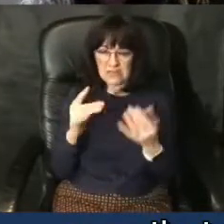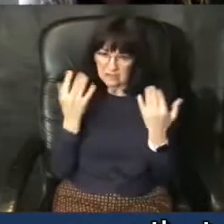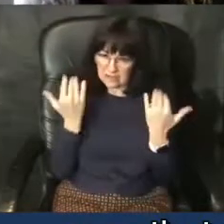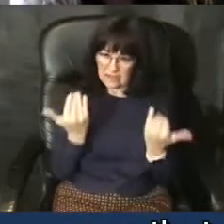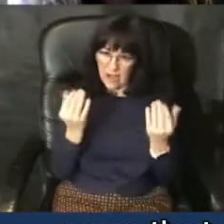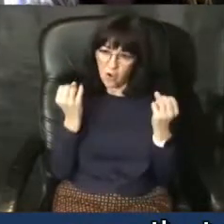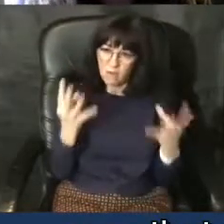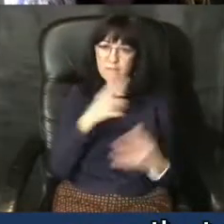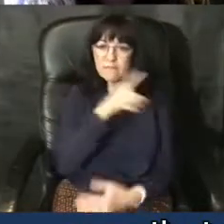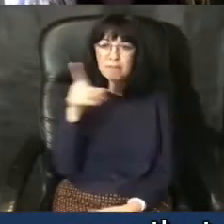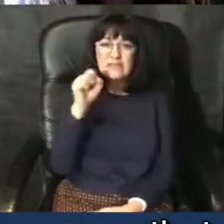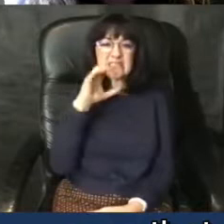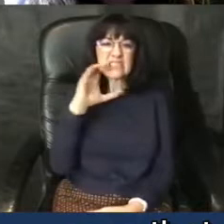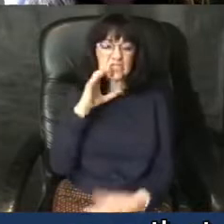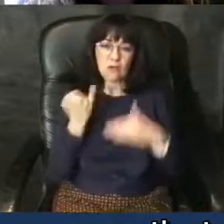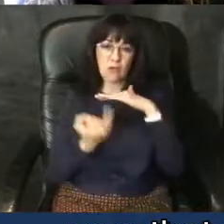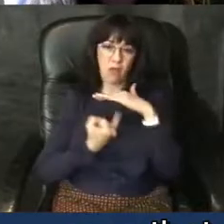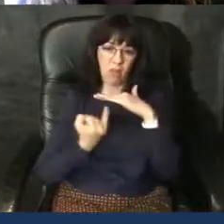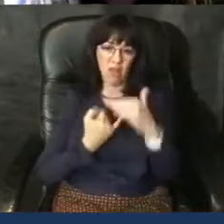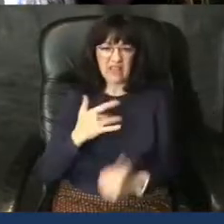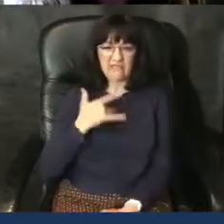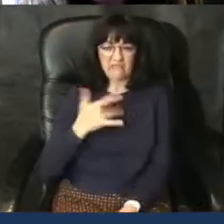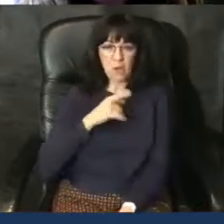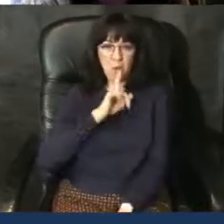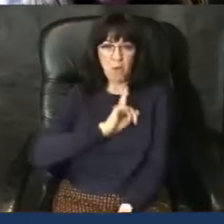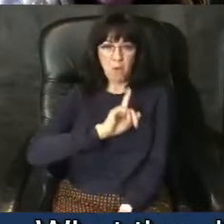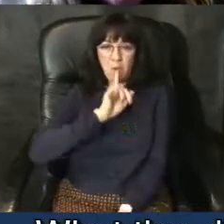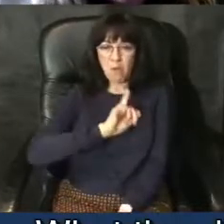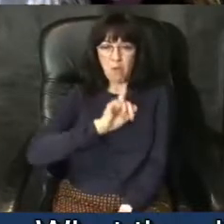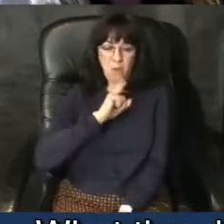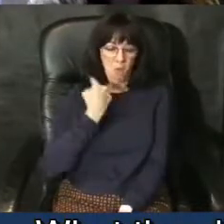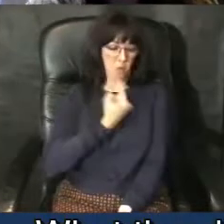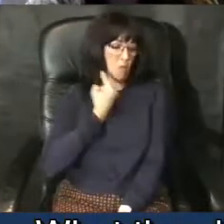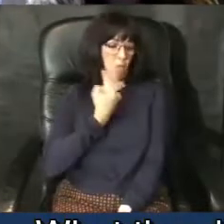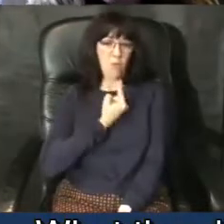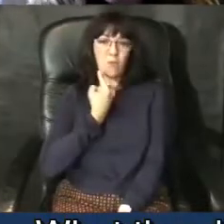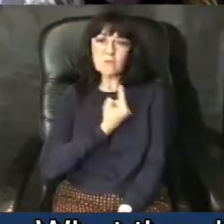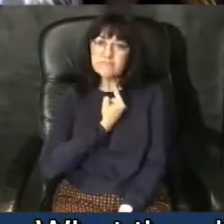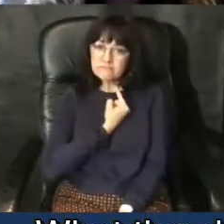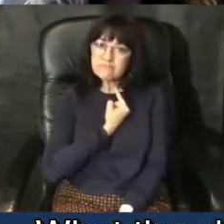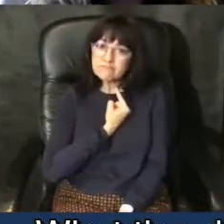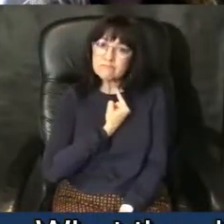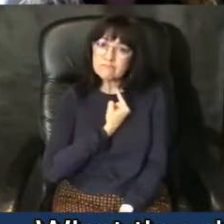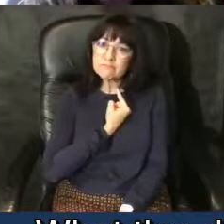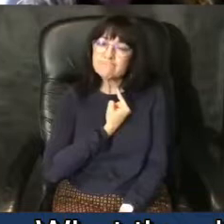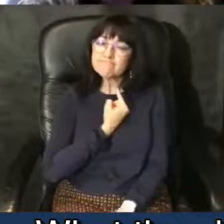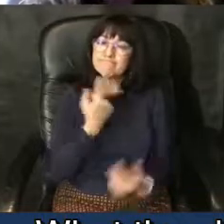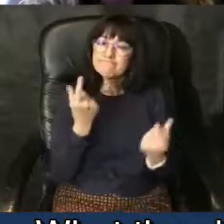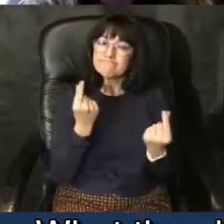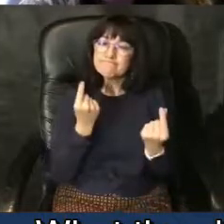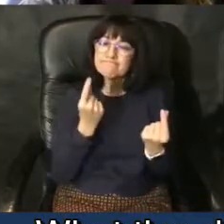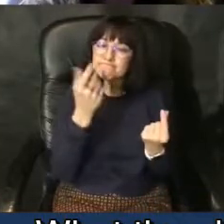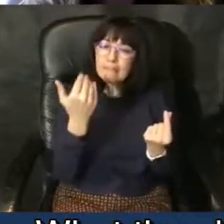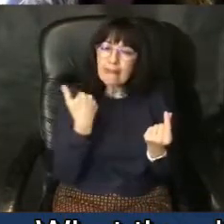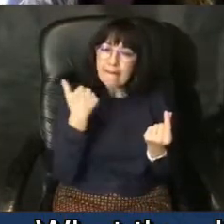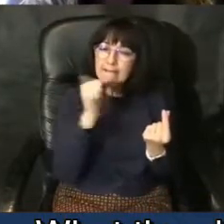are isolated and feeling alone. What tips do you have, or do you